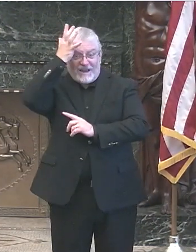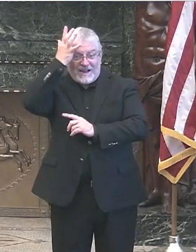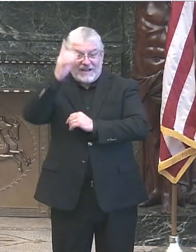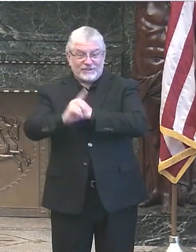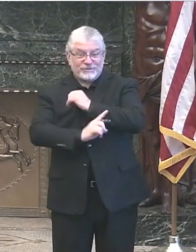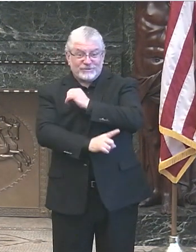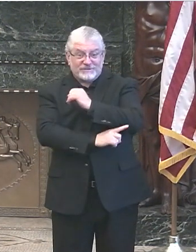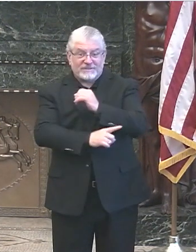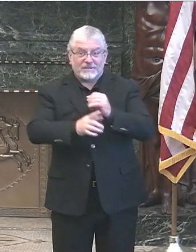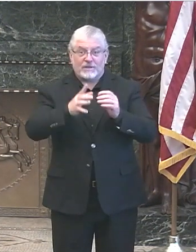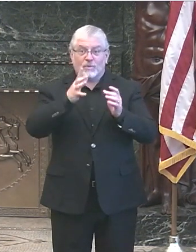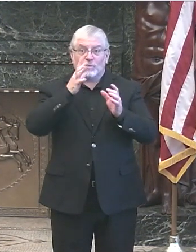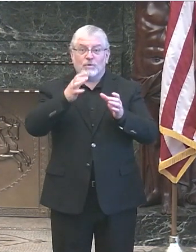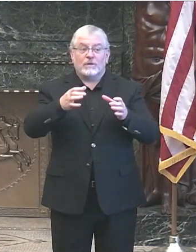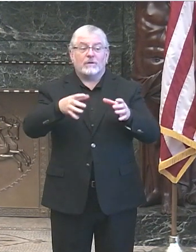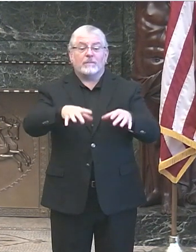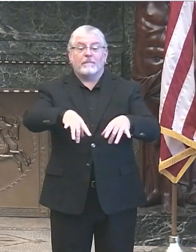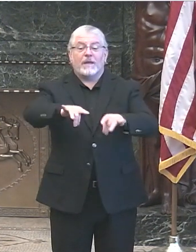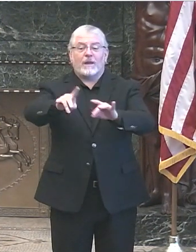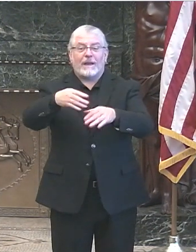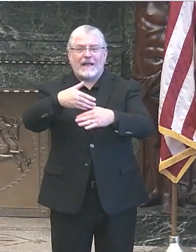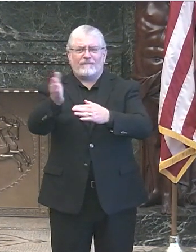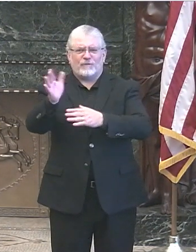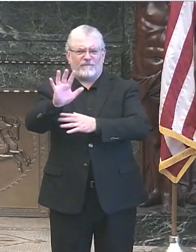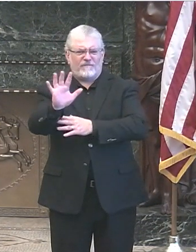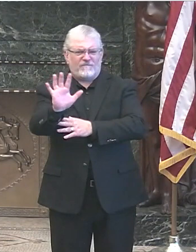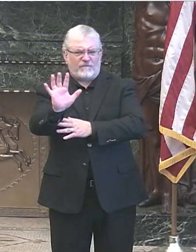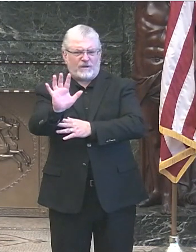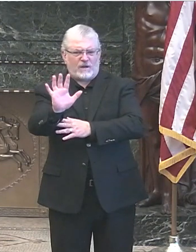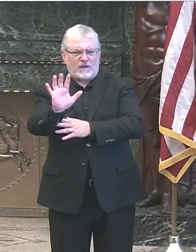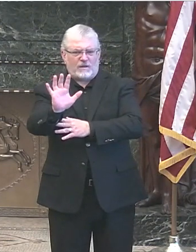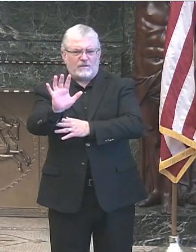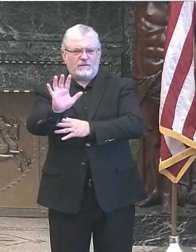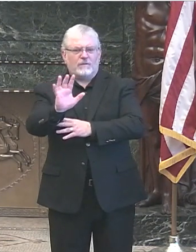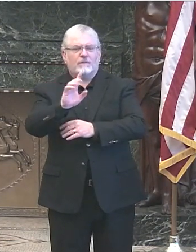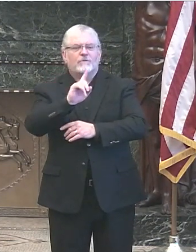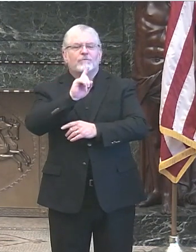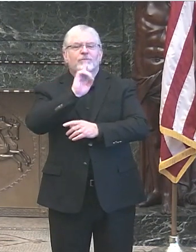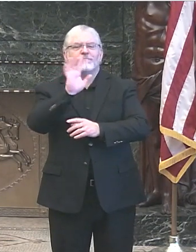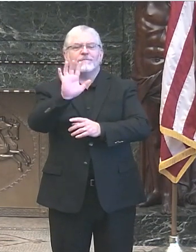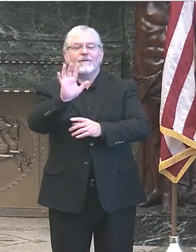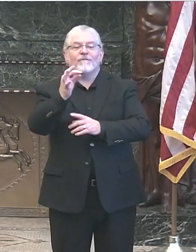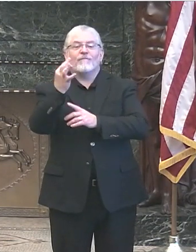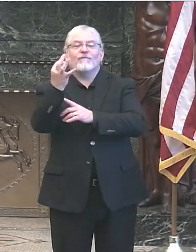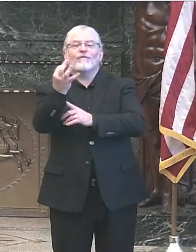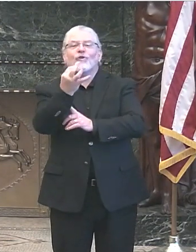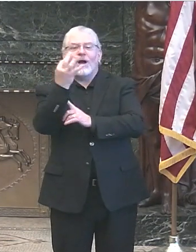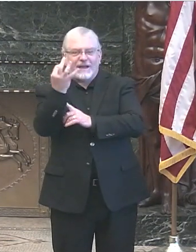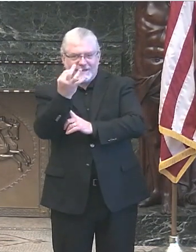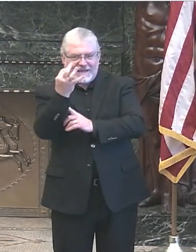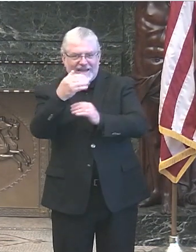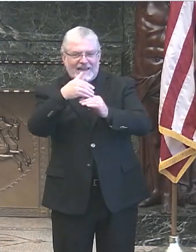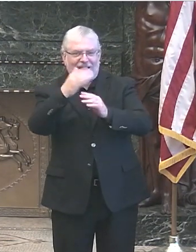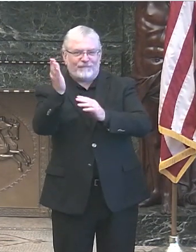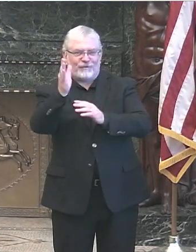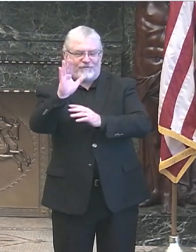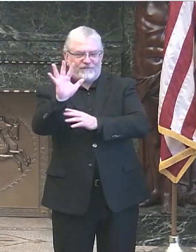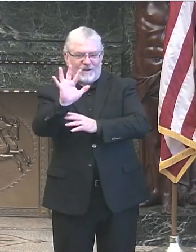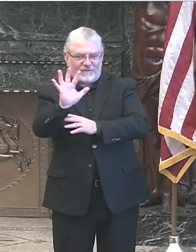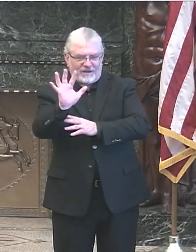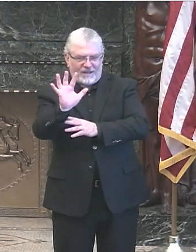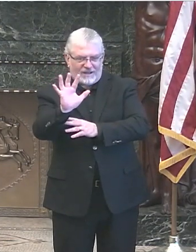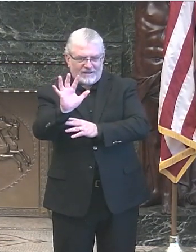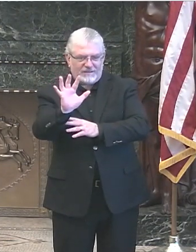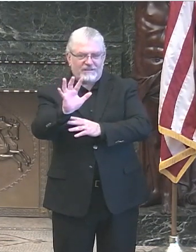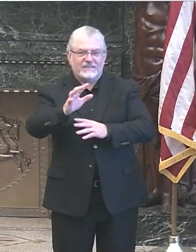should put trash out after 5 on Friday for Saturday pickup. So just wanted to make that clarification. That was a mistake in